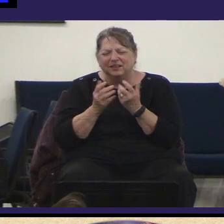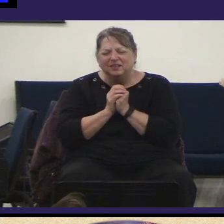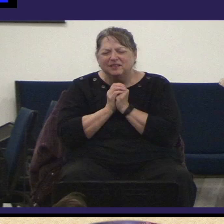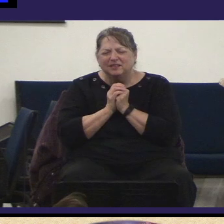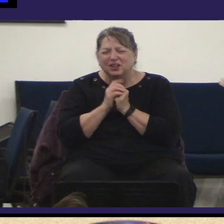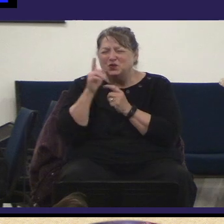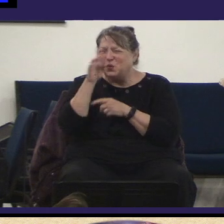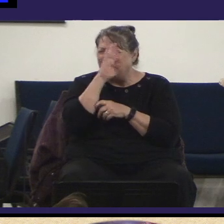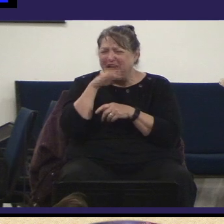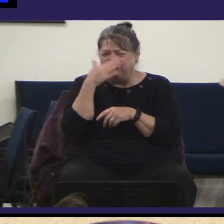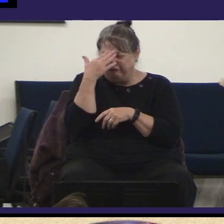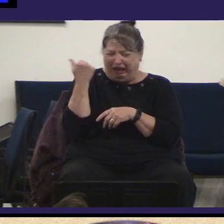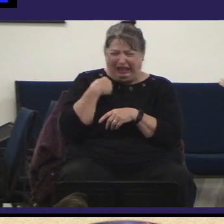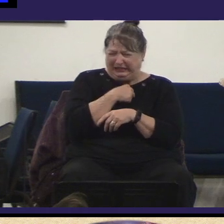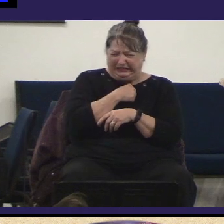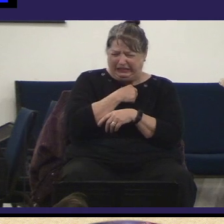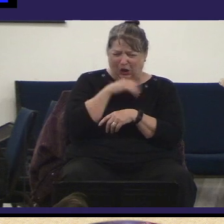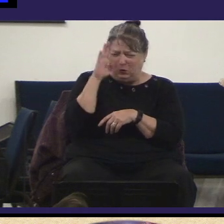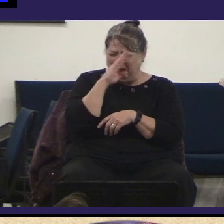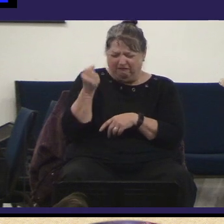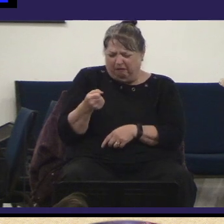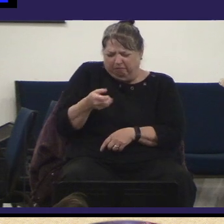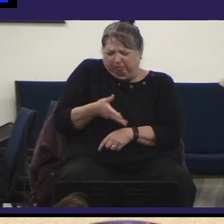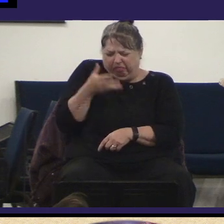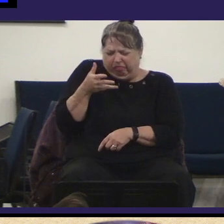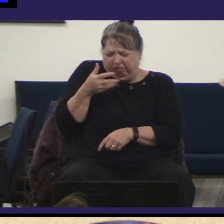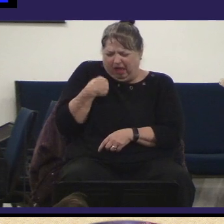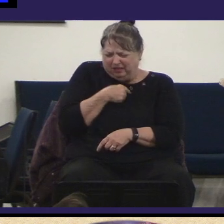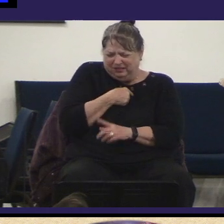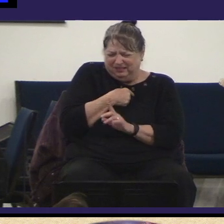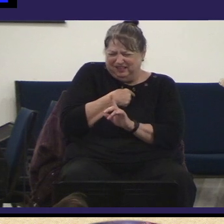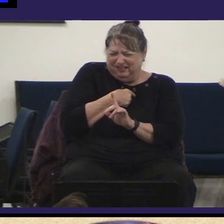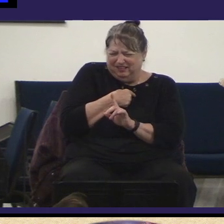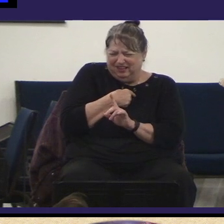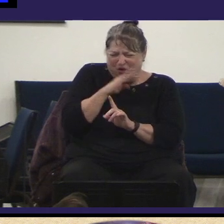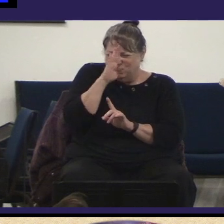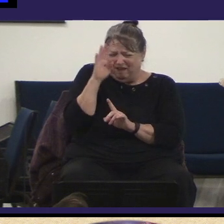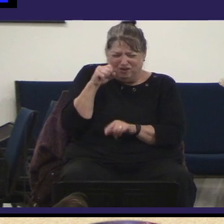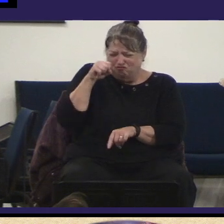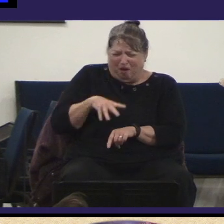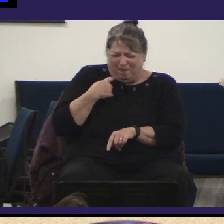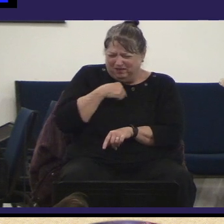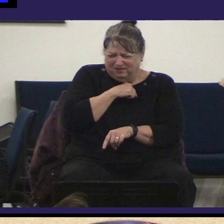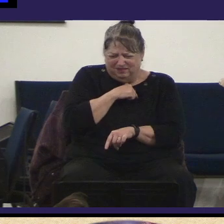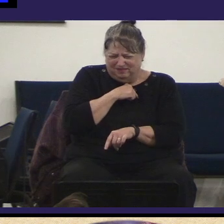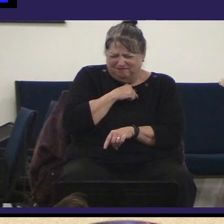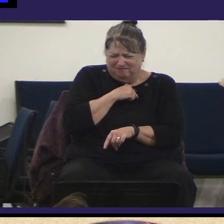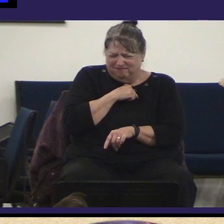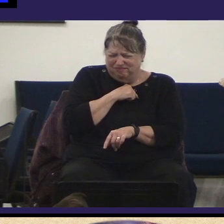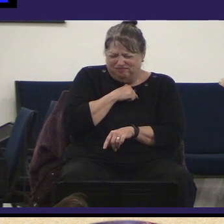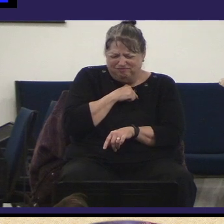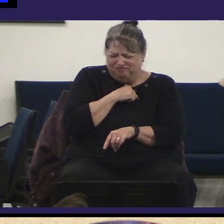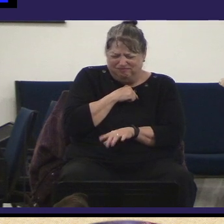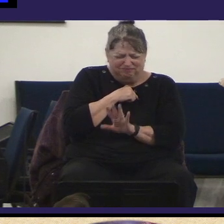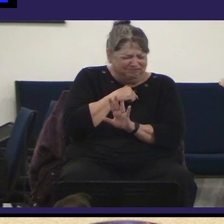You're not a God who has abandoned us. You're not a God who left us on our own. You're not a God who has